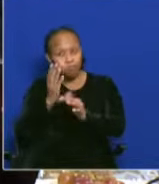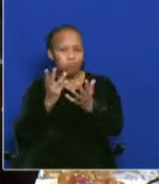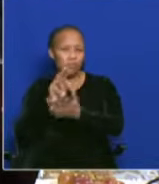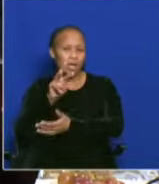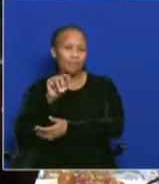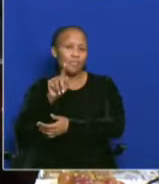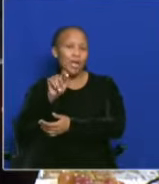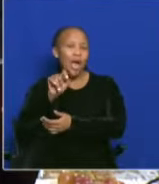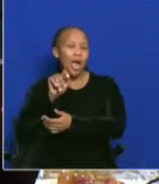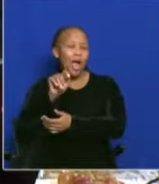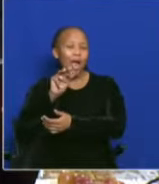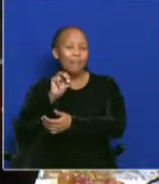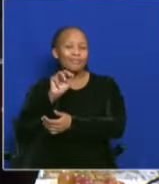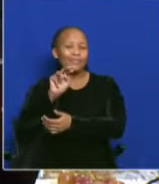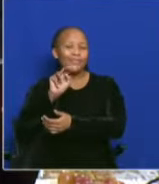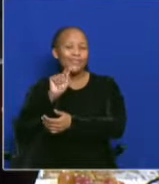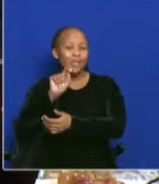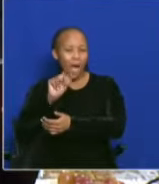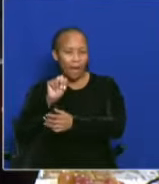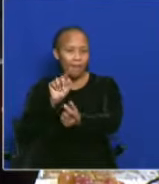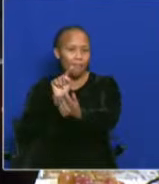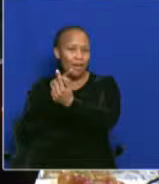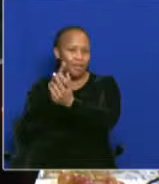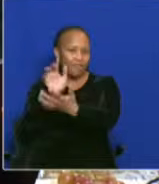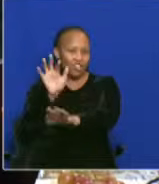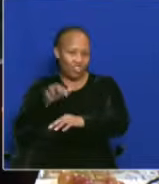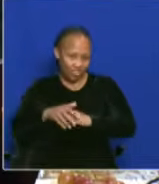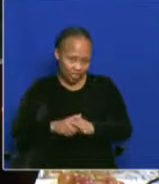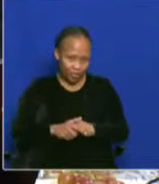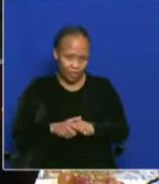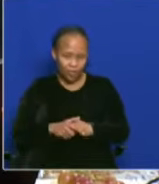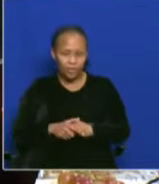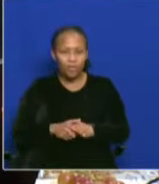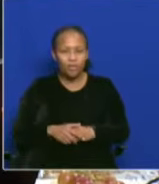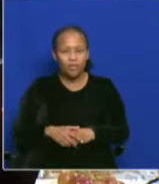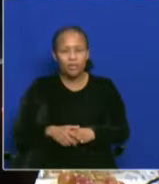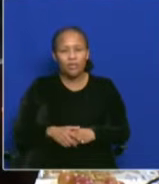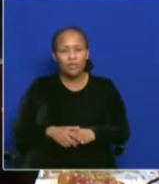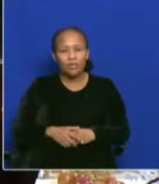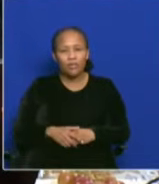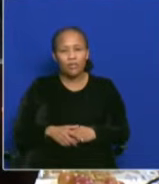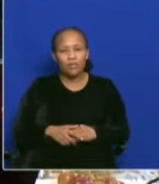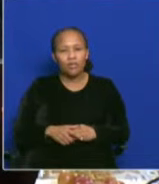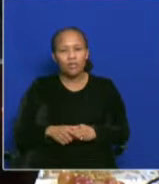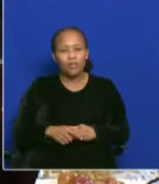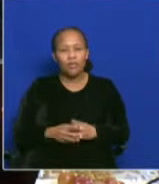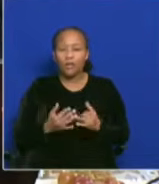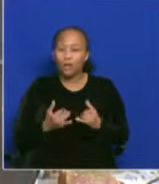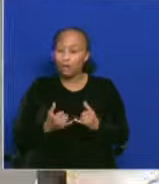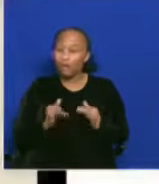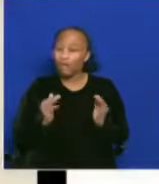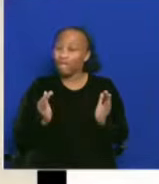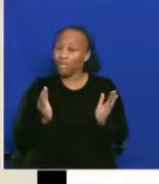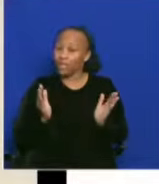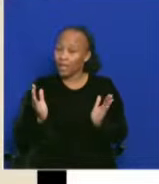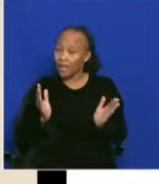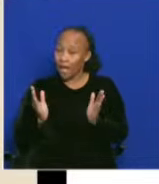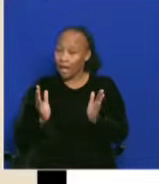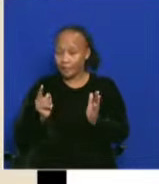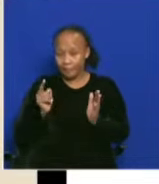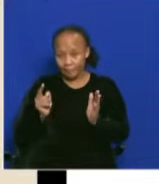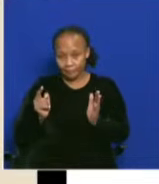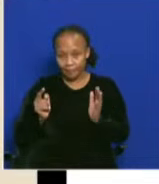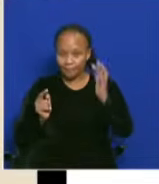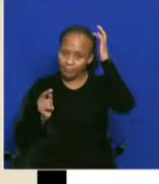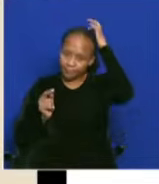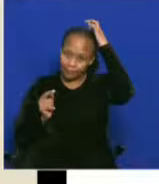and he says, this is facilitating SMARDA's access to MTN, saying, I just met them,